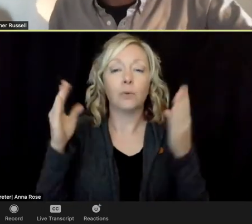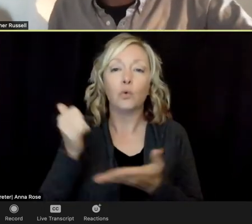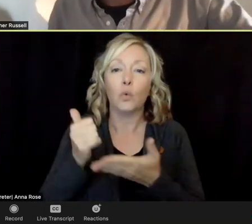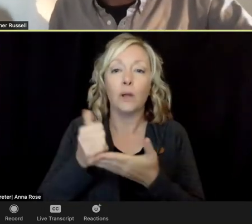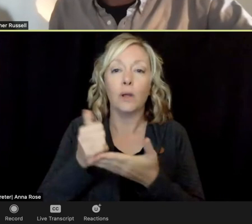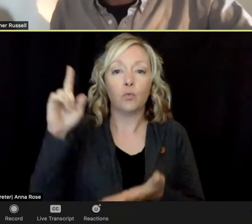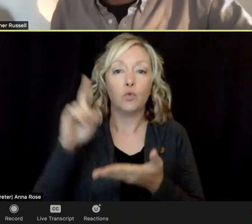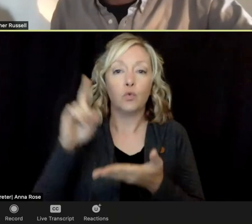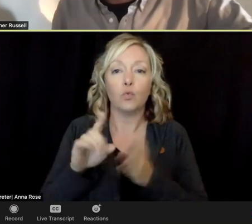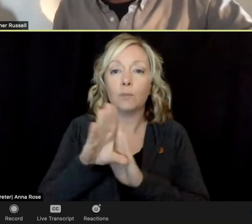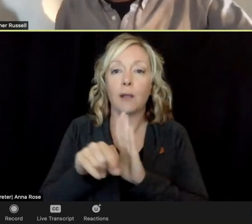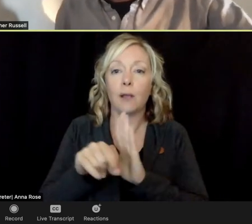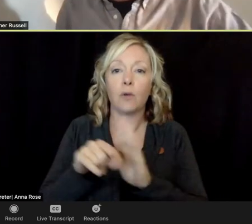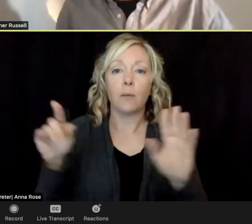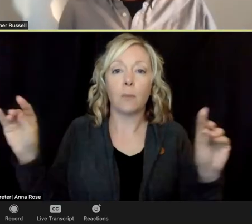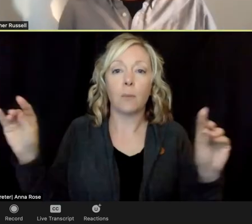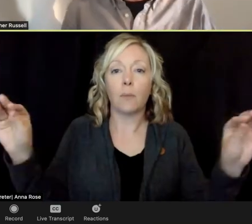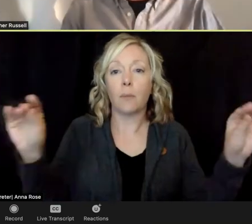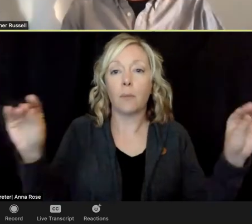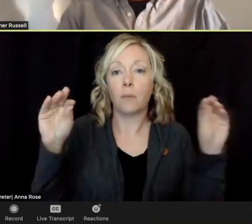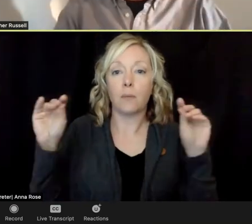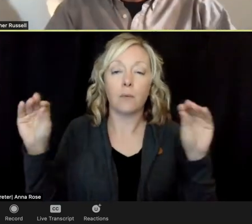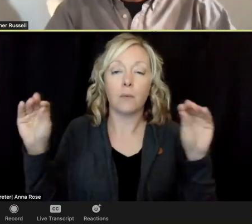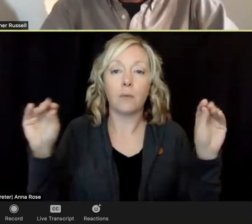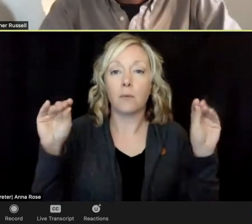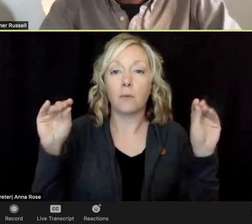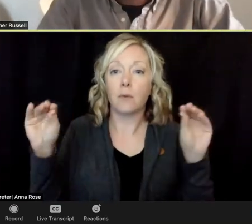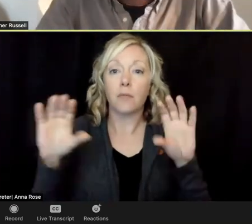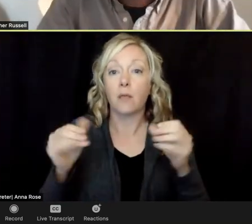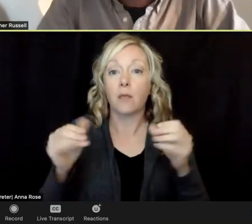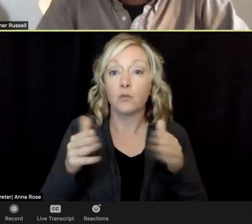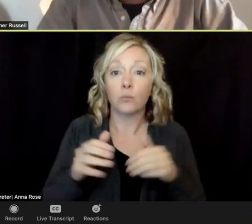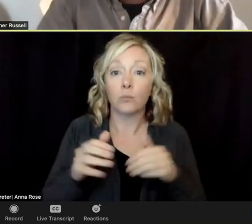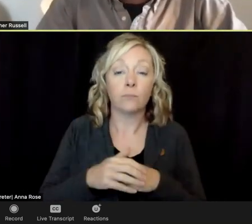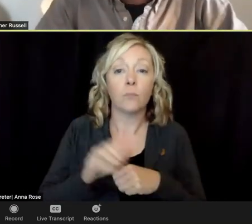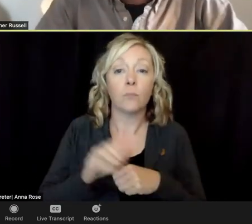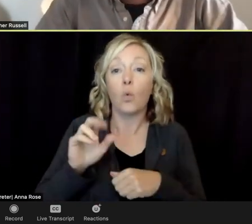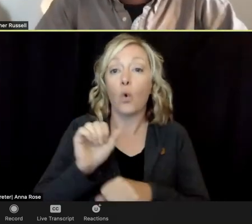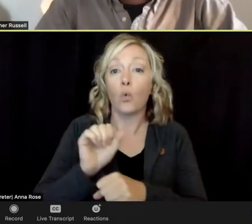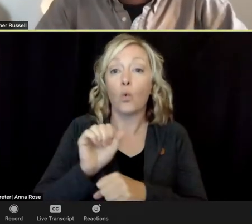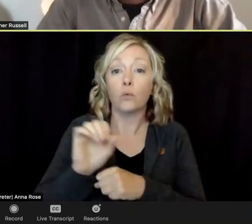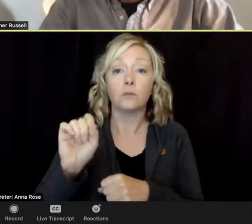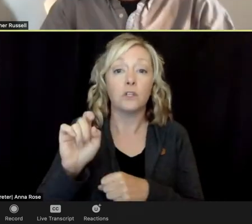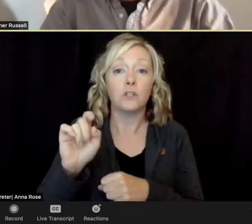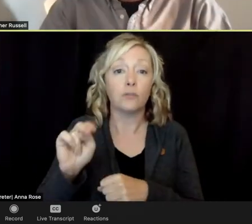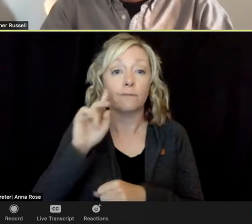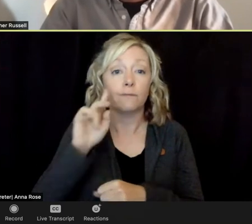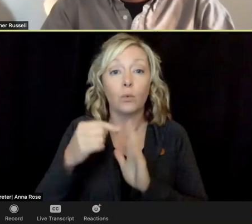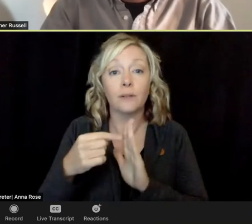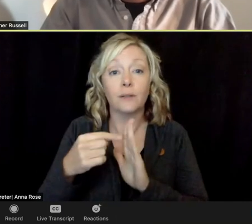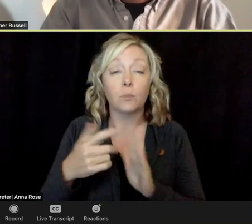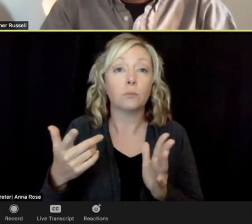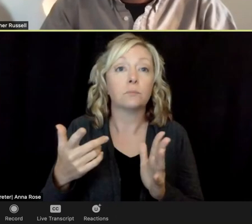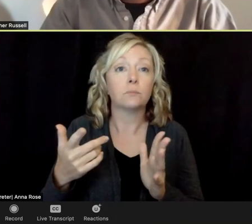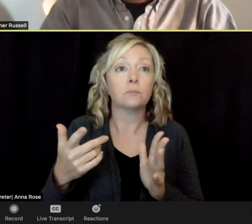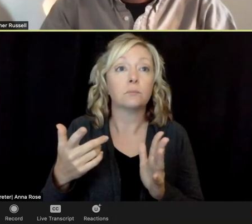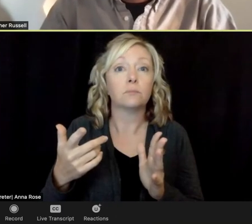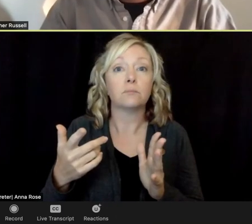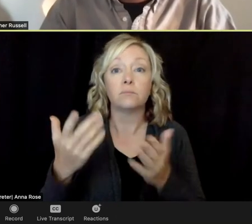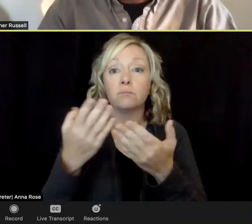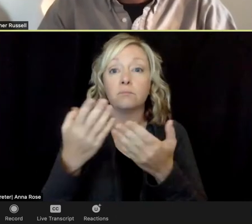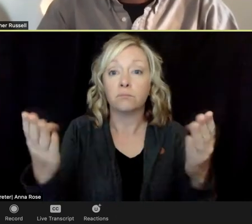background chatter in the classroom. Even in a workstation, think about auditory support that